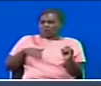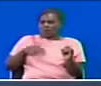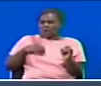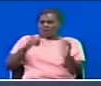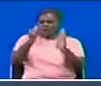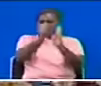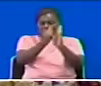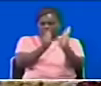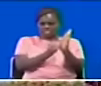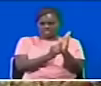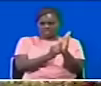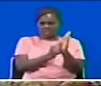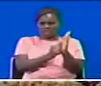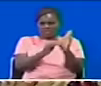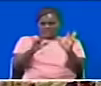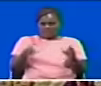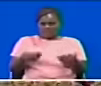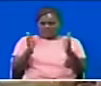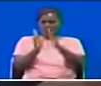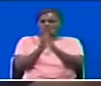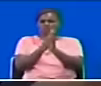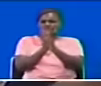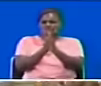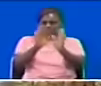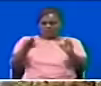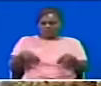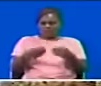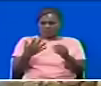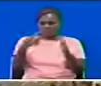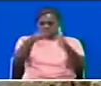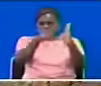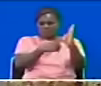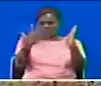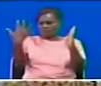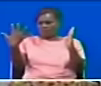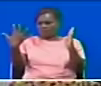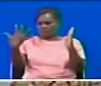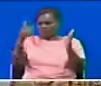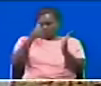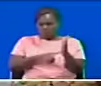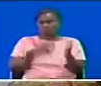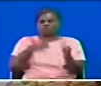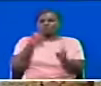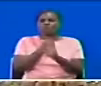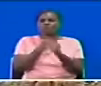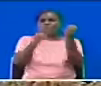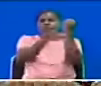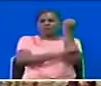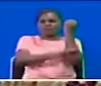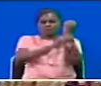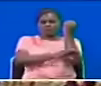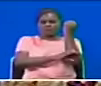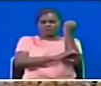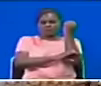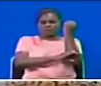of issues. She gave her narrative. She gave her 5 points, what she wanted to do to the country. And